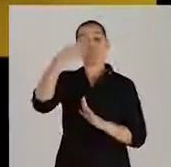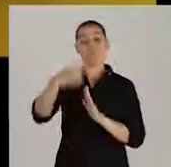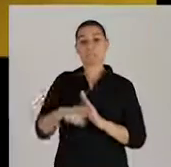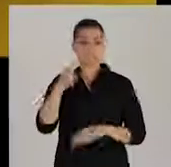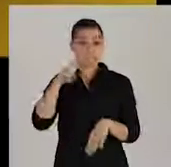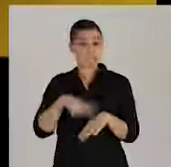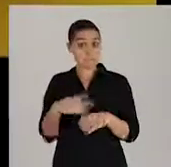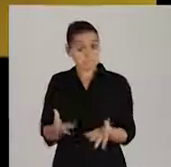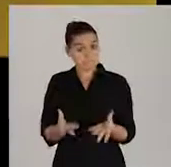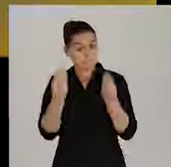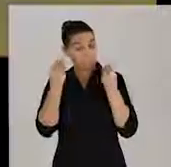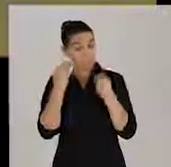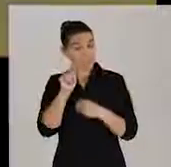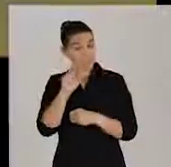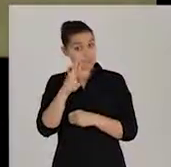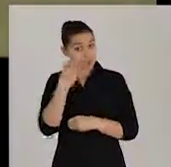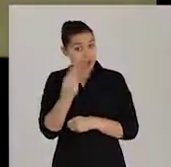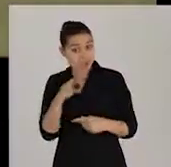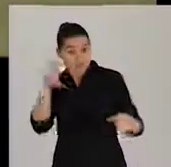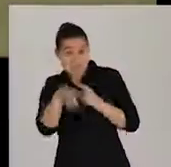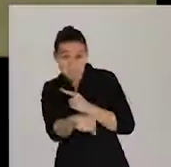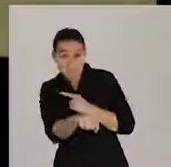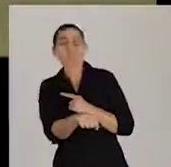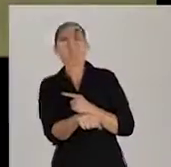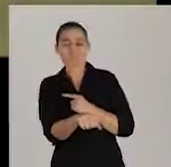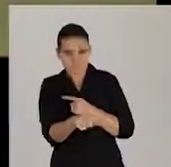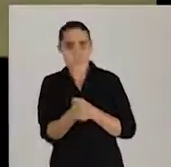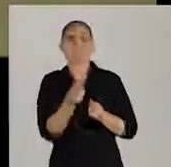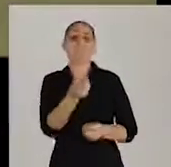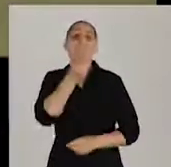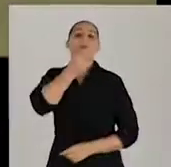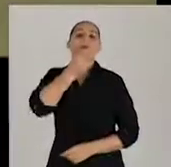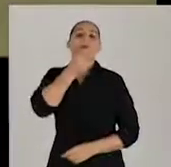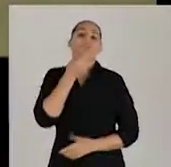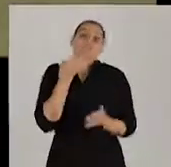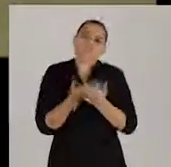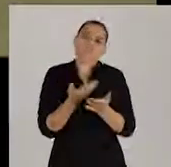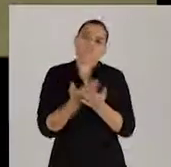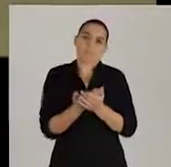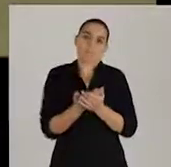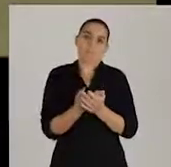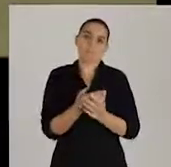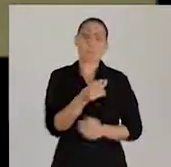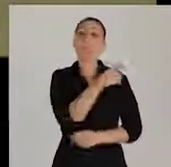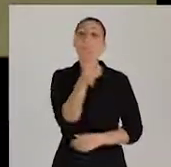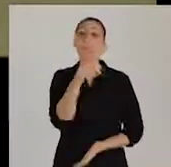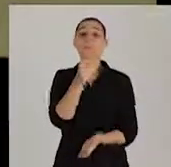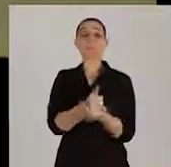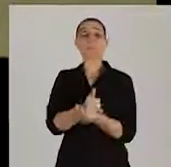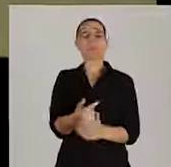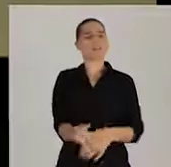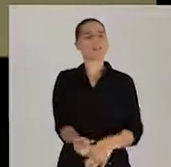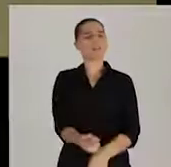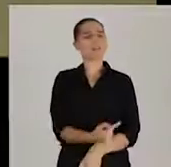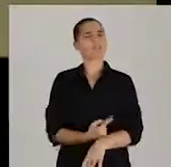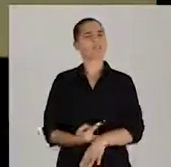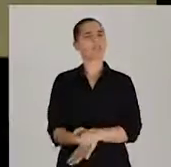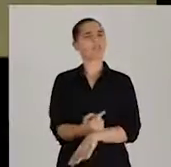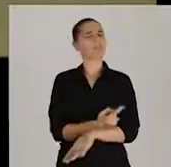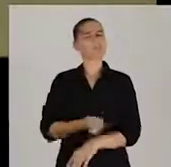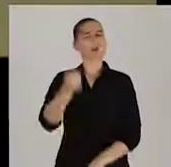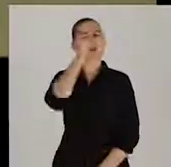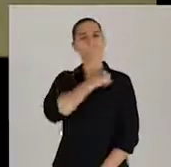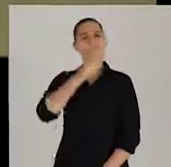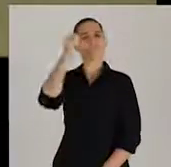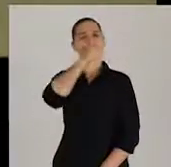for TB. It is the undiagnosed and untreated TB patient that presents the greatest risk